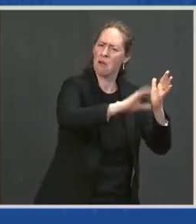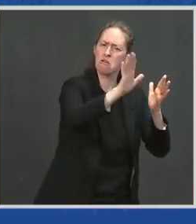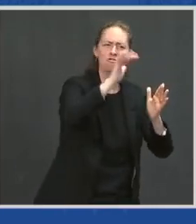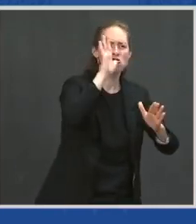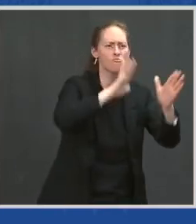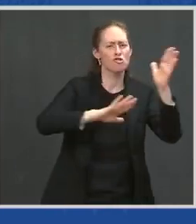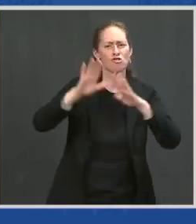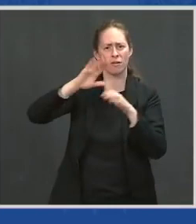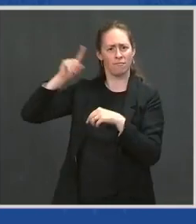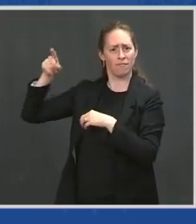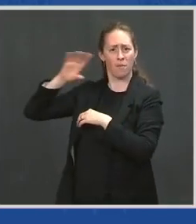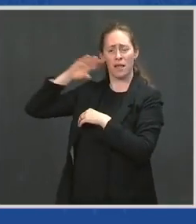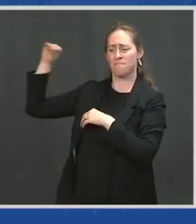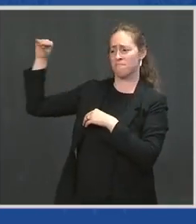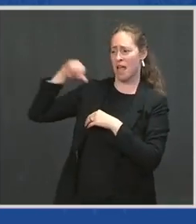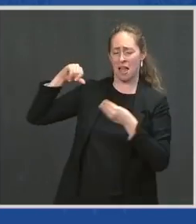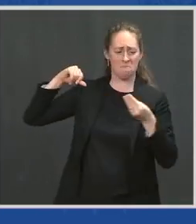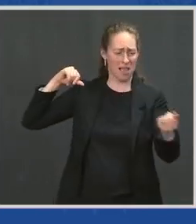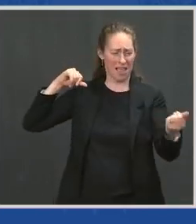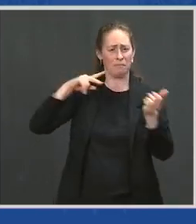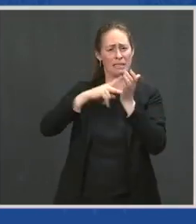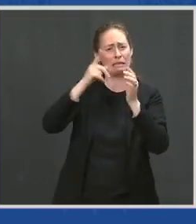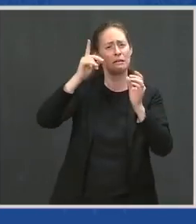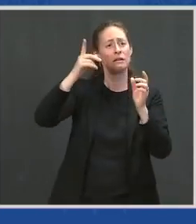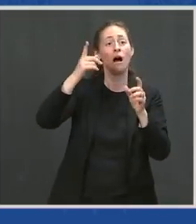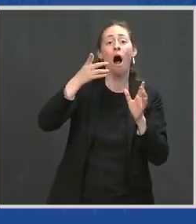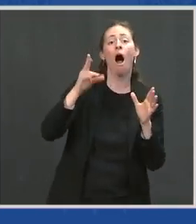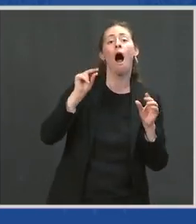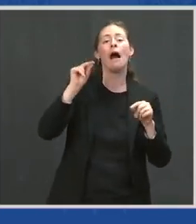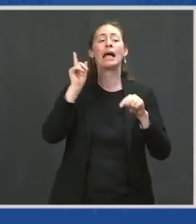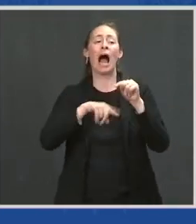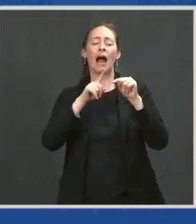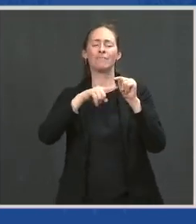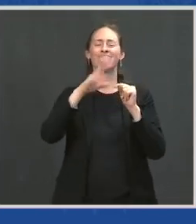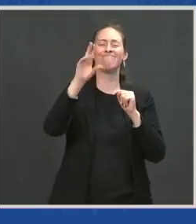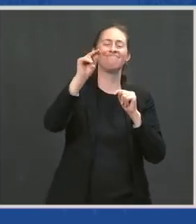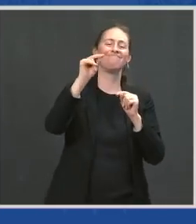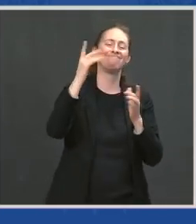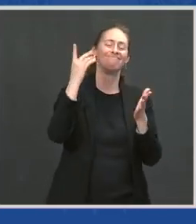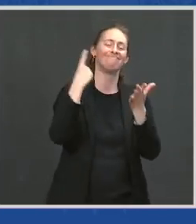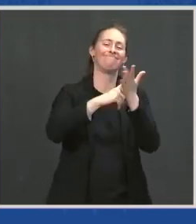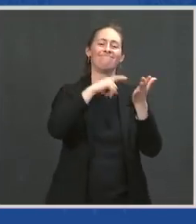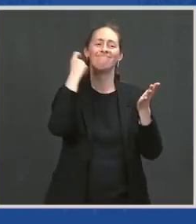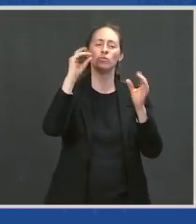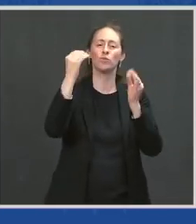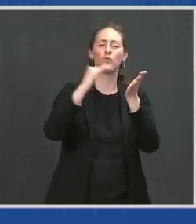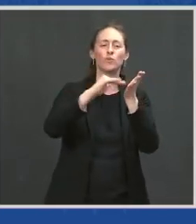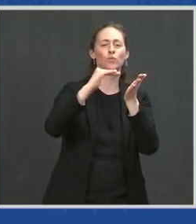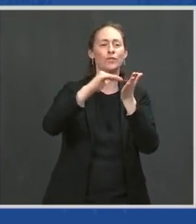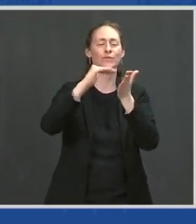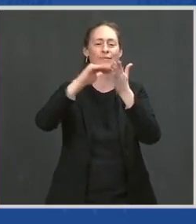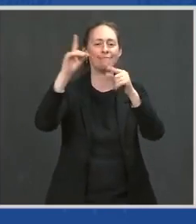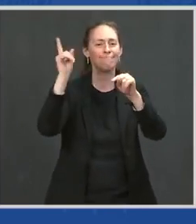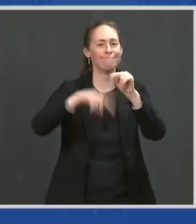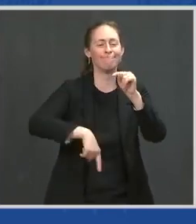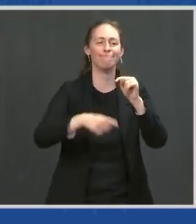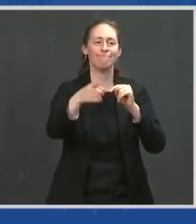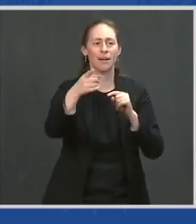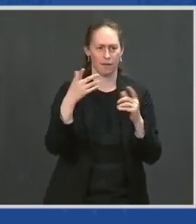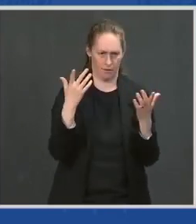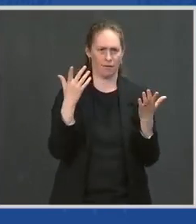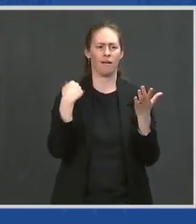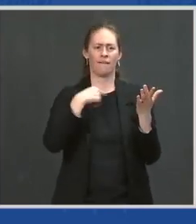done. In the weeks ahead, I'll have more to say about other new developments in our vaccine